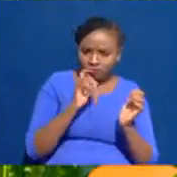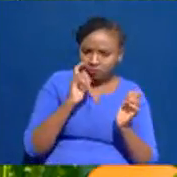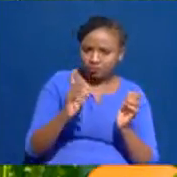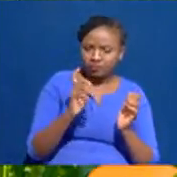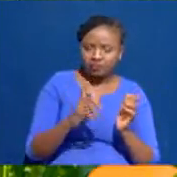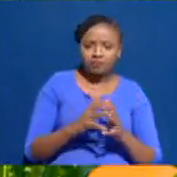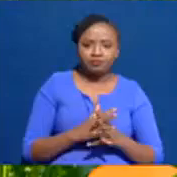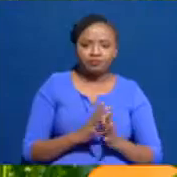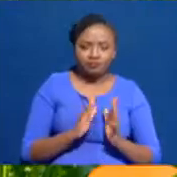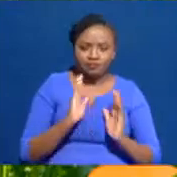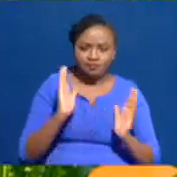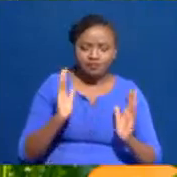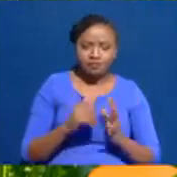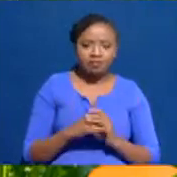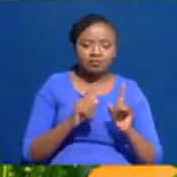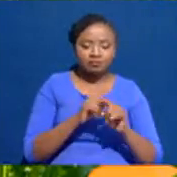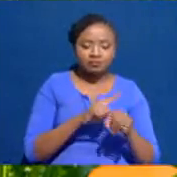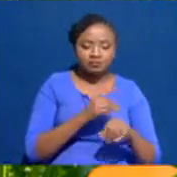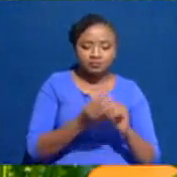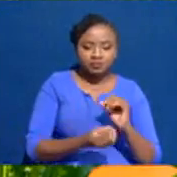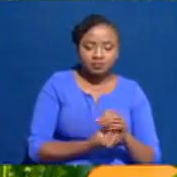when they're growing,